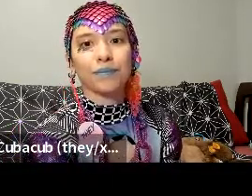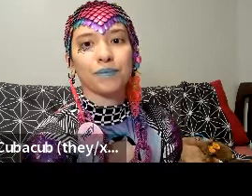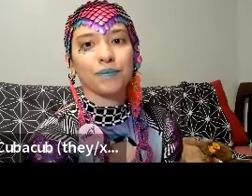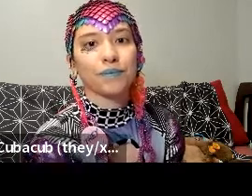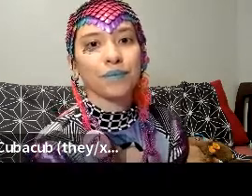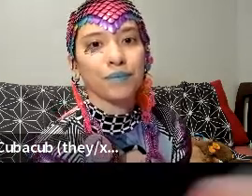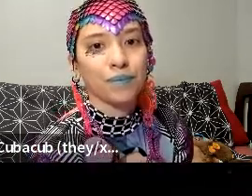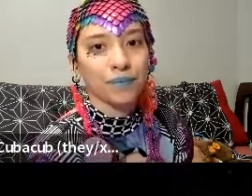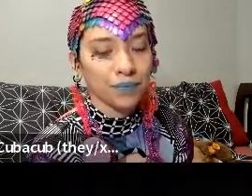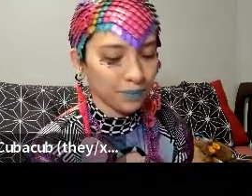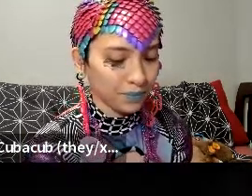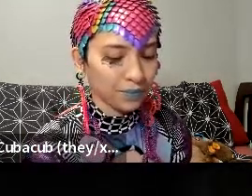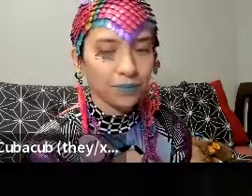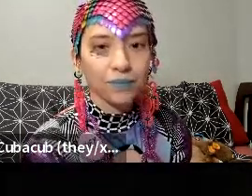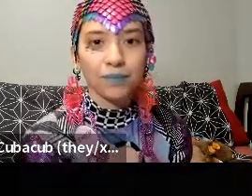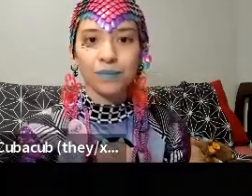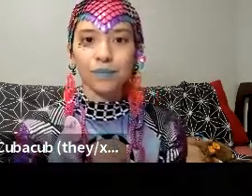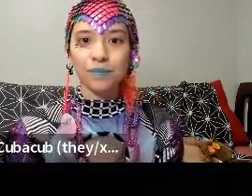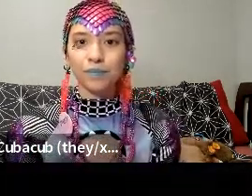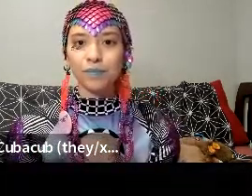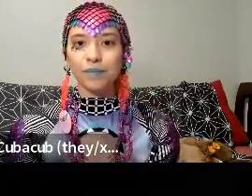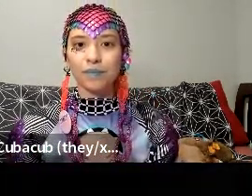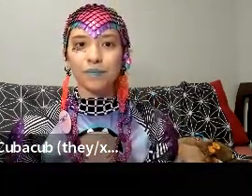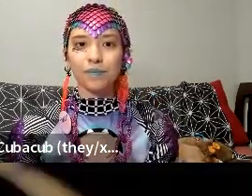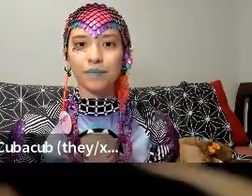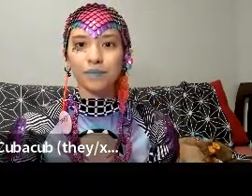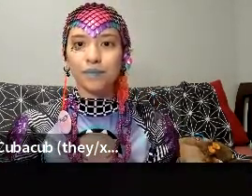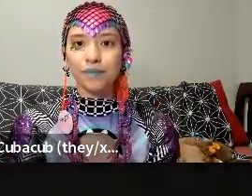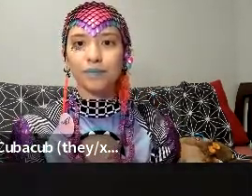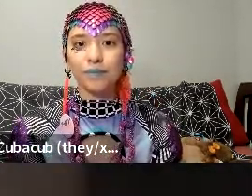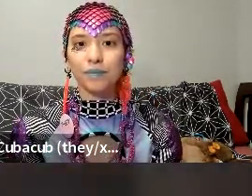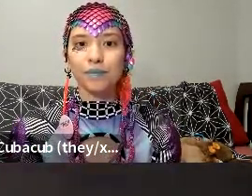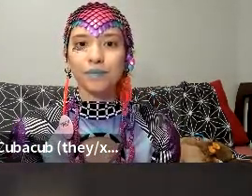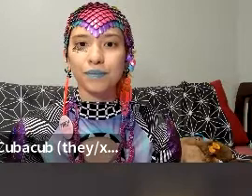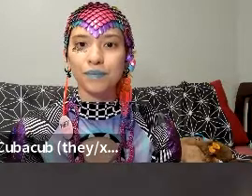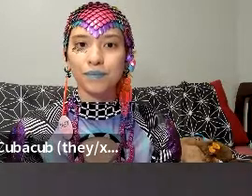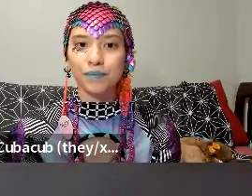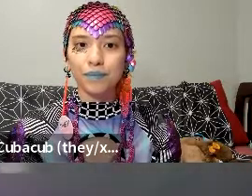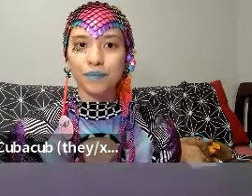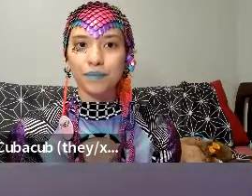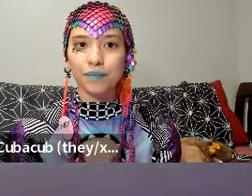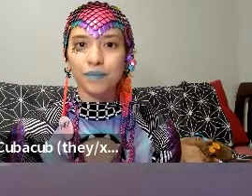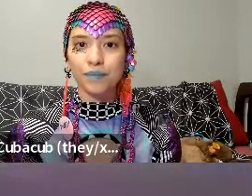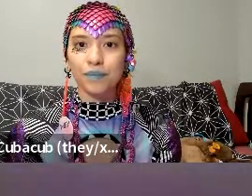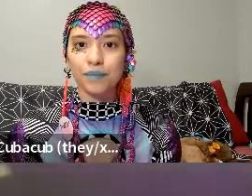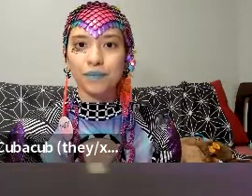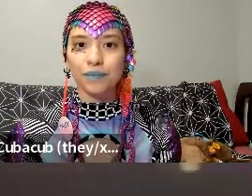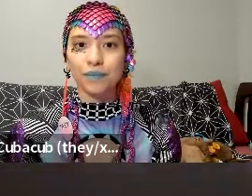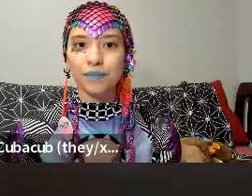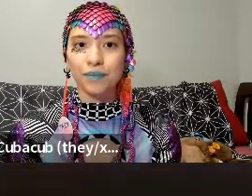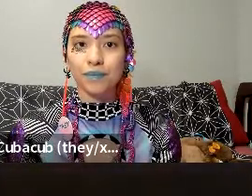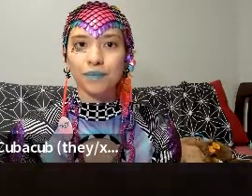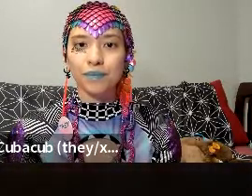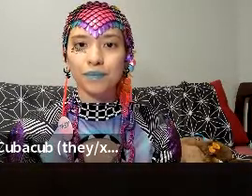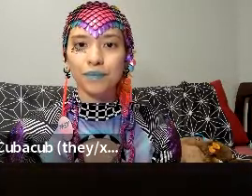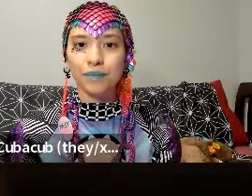Slow it down for the baddie coming out. Black, young and disabled, but she beautiful, no fable. Rocking